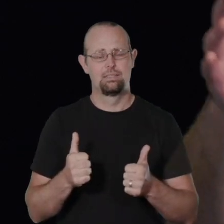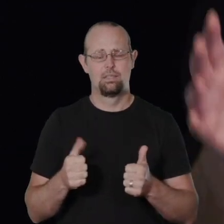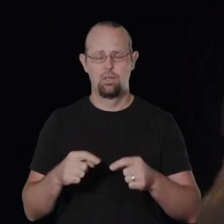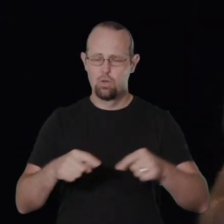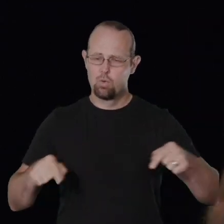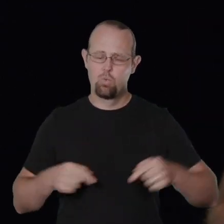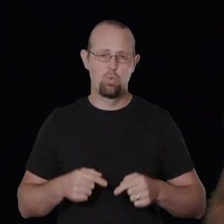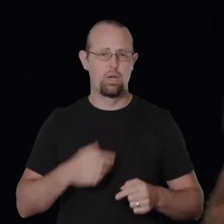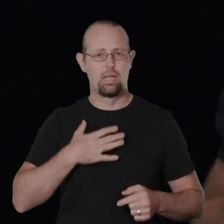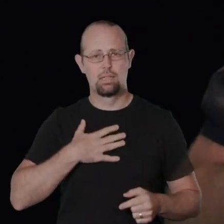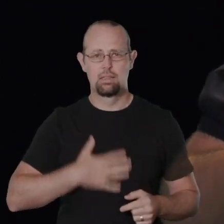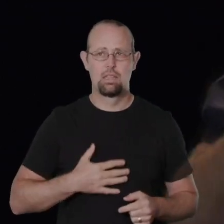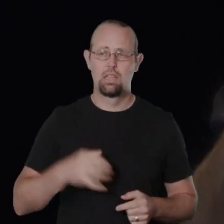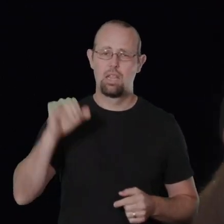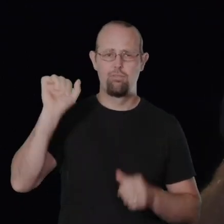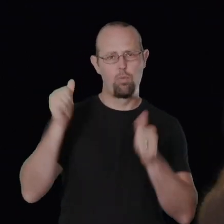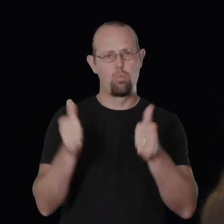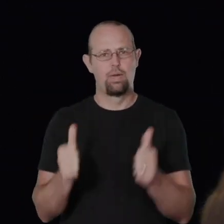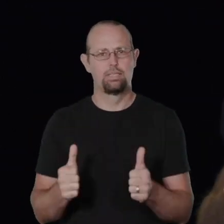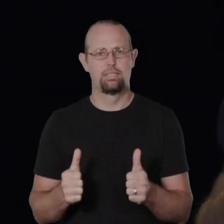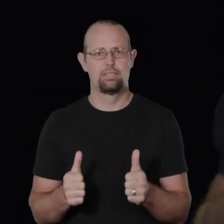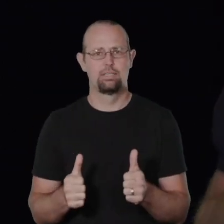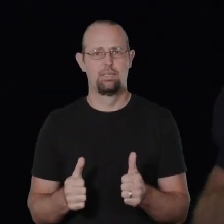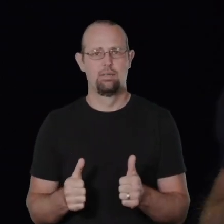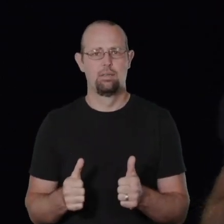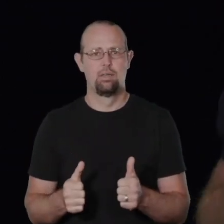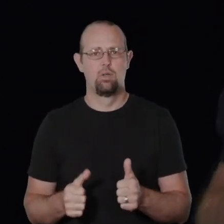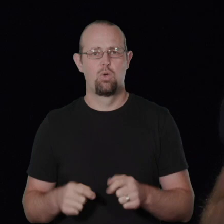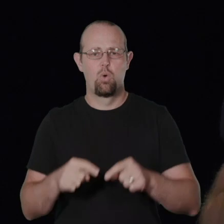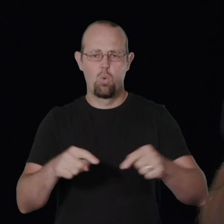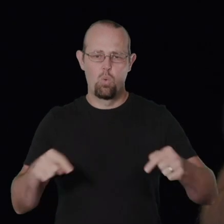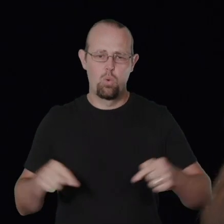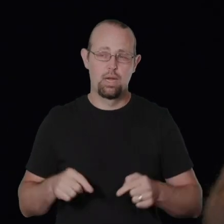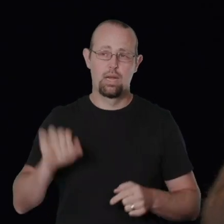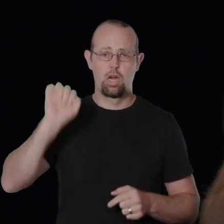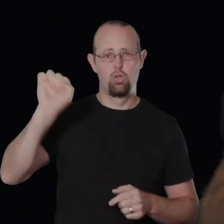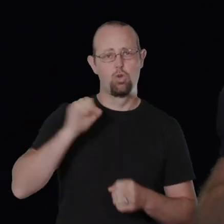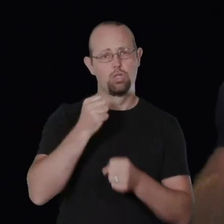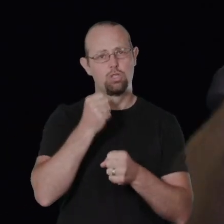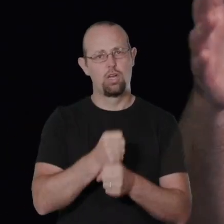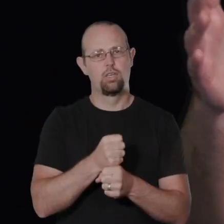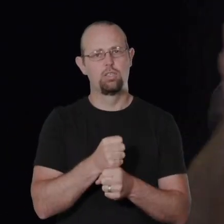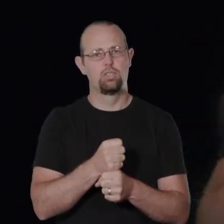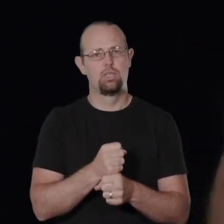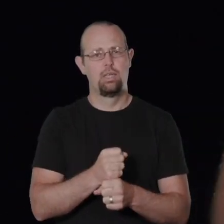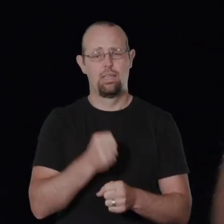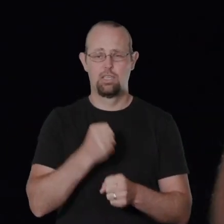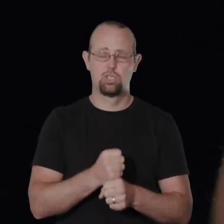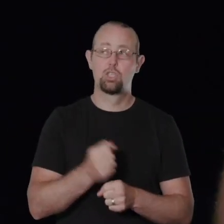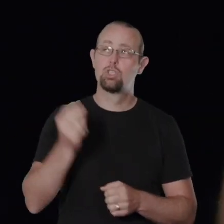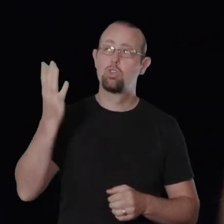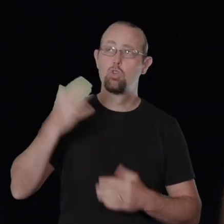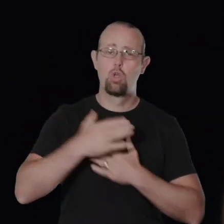us wherever we are watching from and whenever we are watching. We are your church that you love so